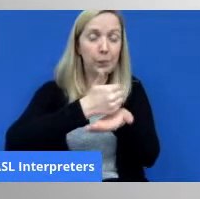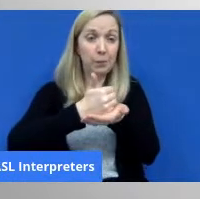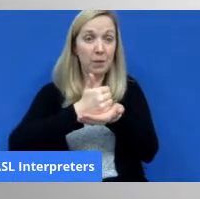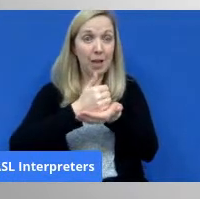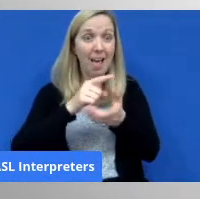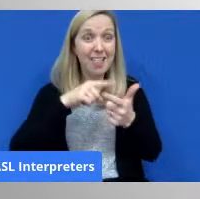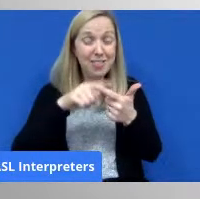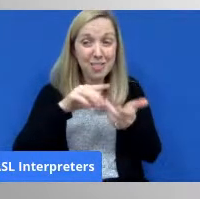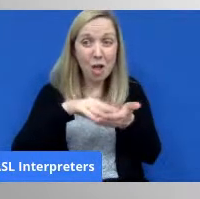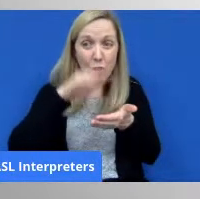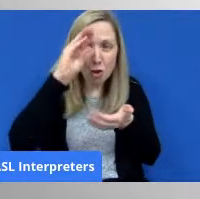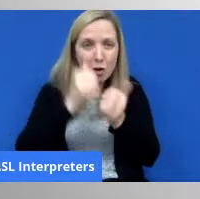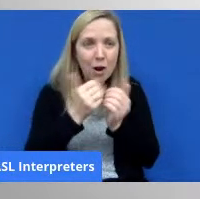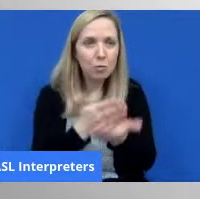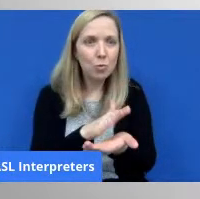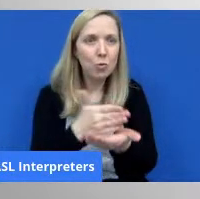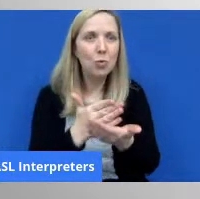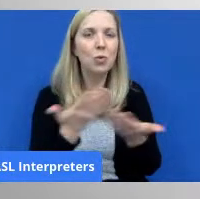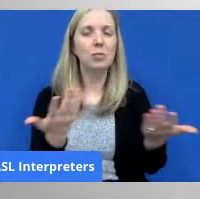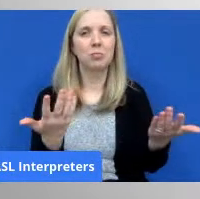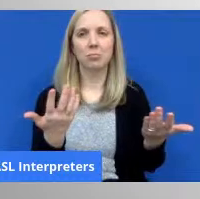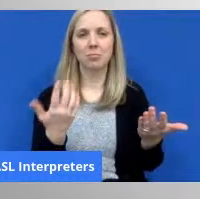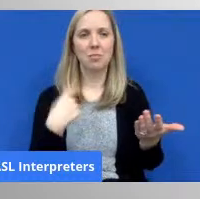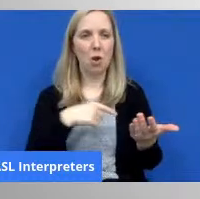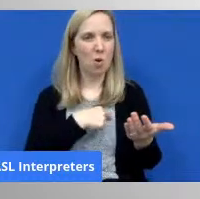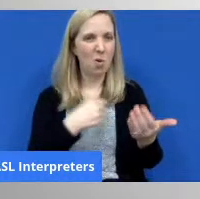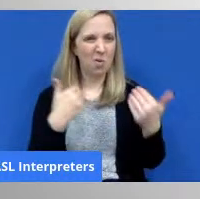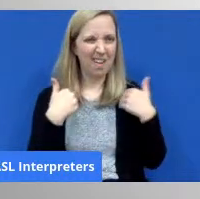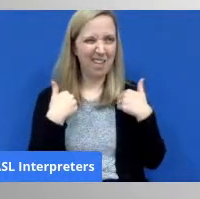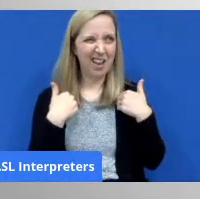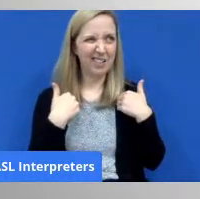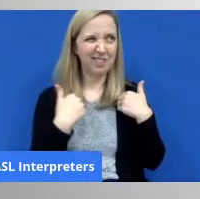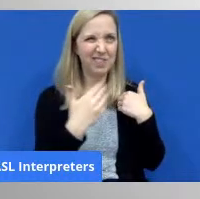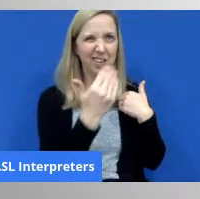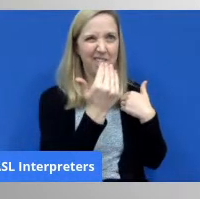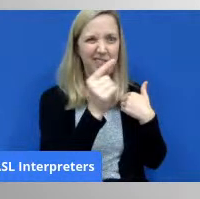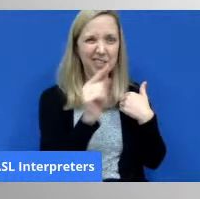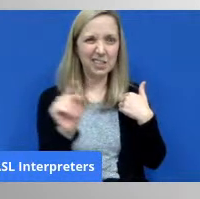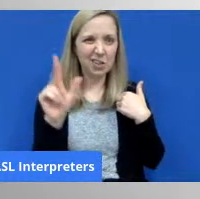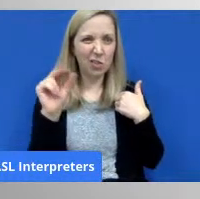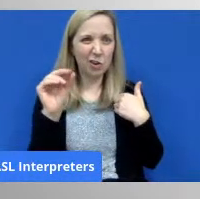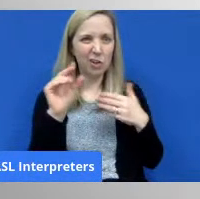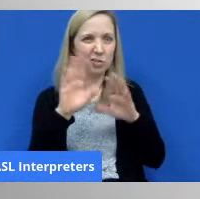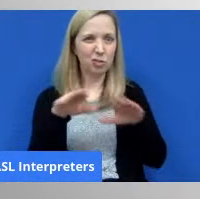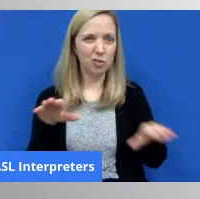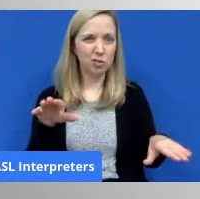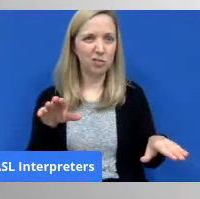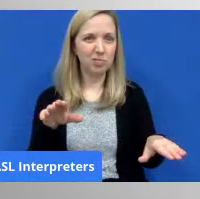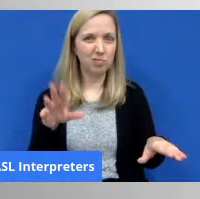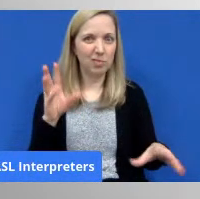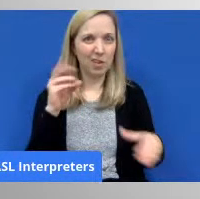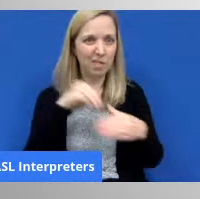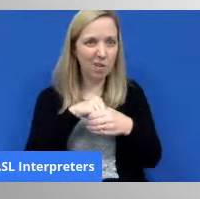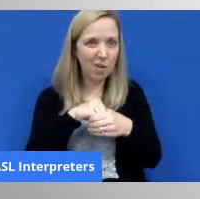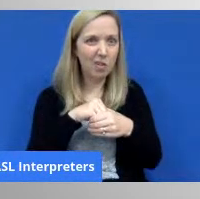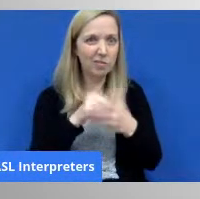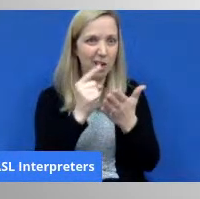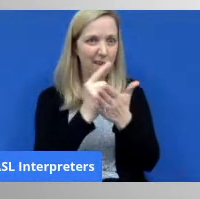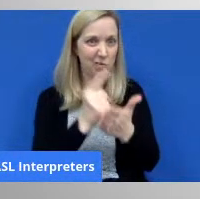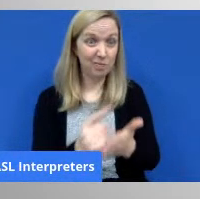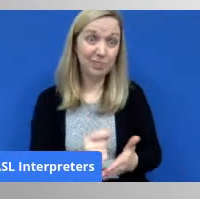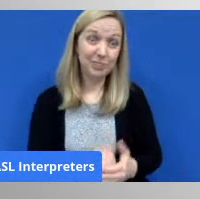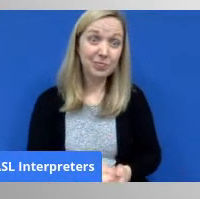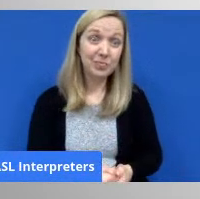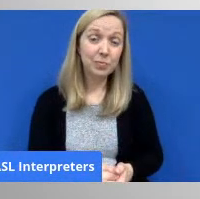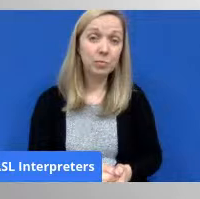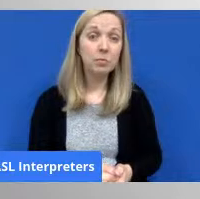anywhere between 15 to 30 children who've participated each week. One of the other things